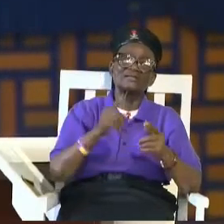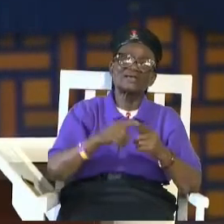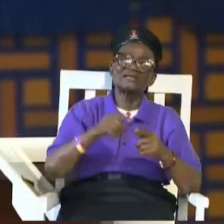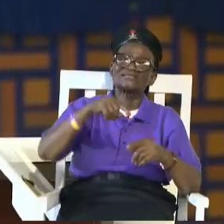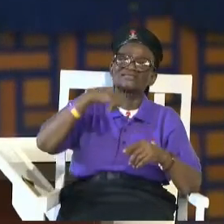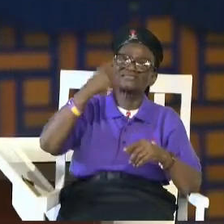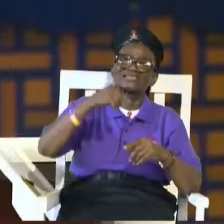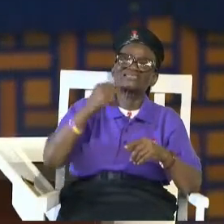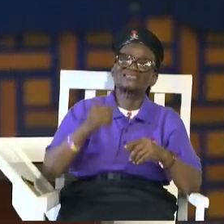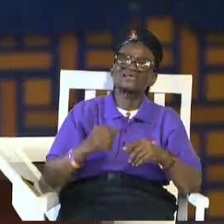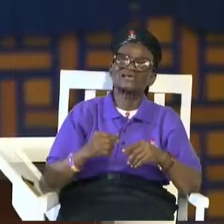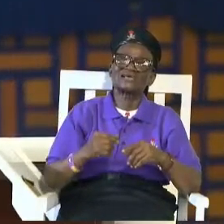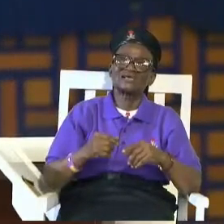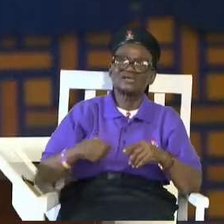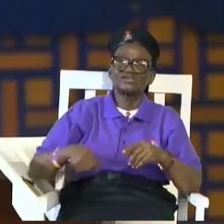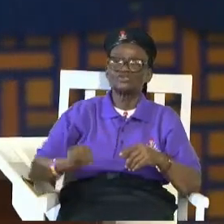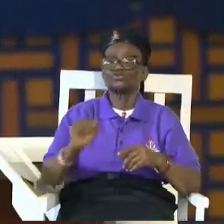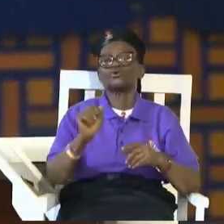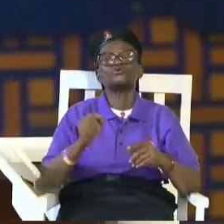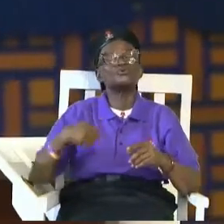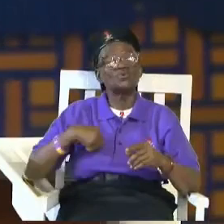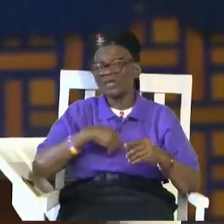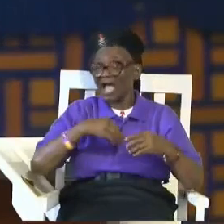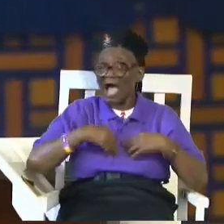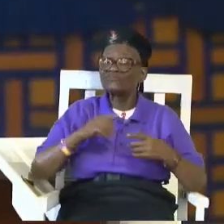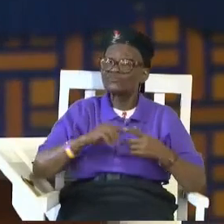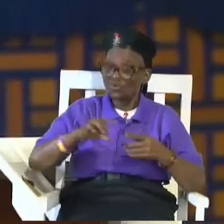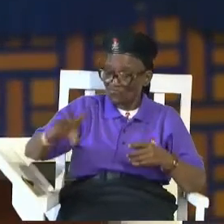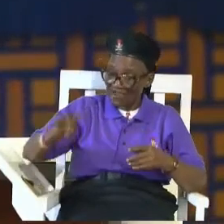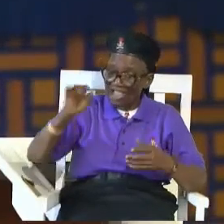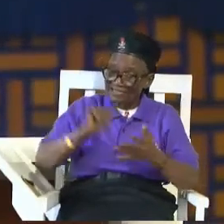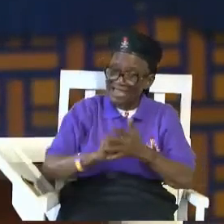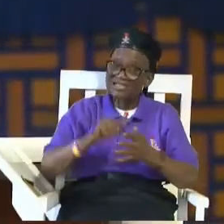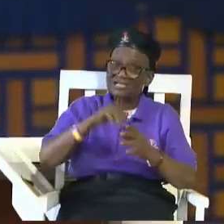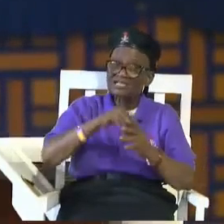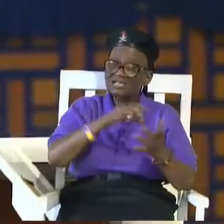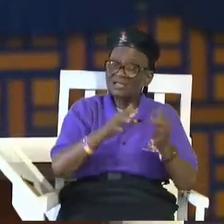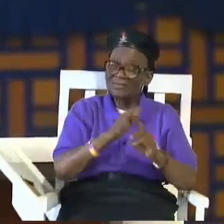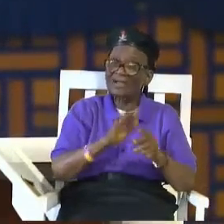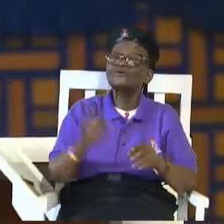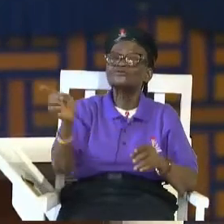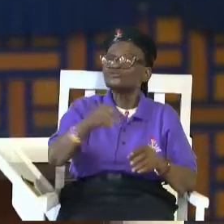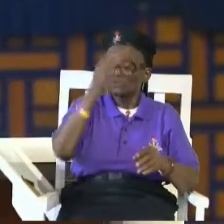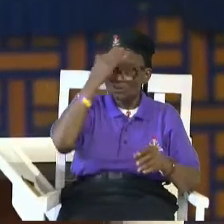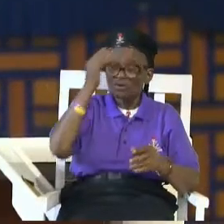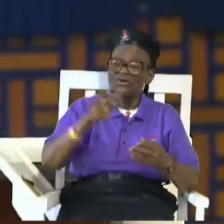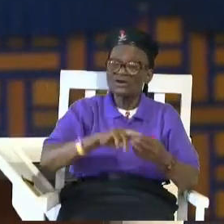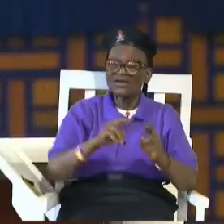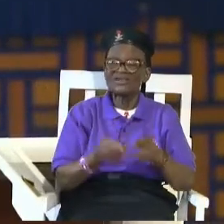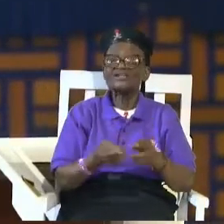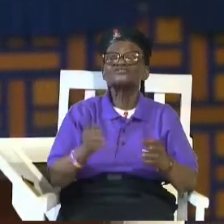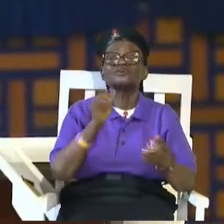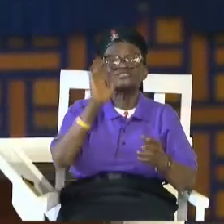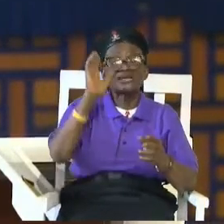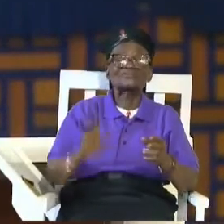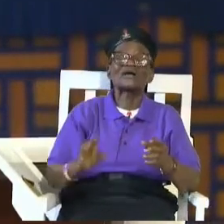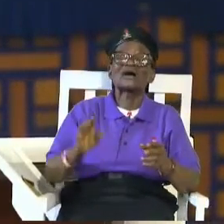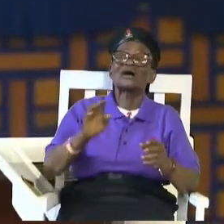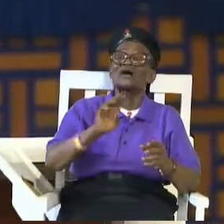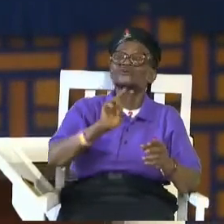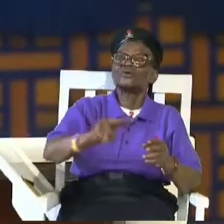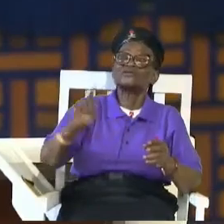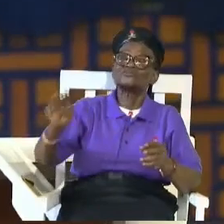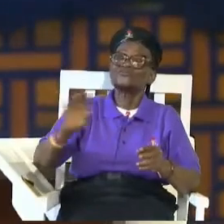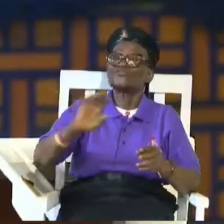well, you say, where do you find that in the Bible? Well, of course you know. Revelation chapter 22 verse 5.